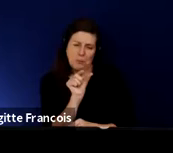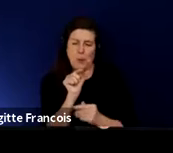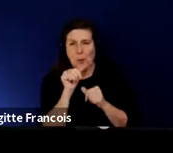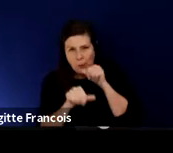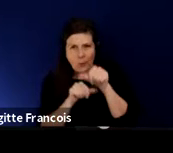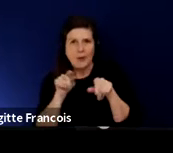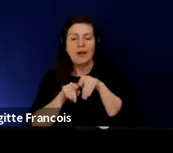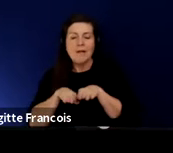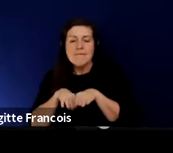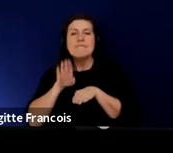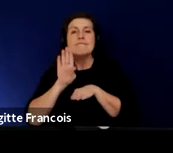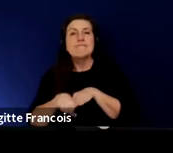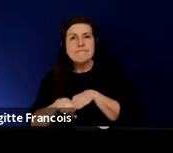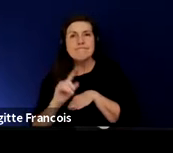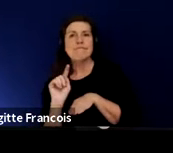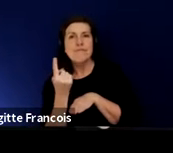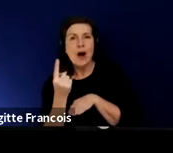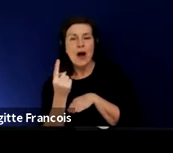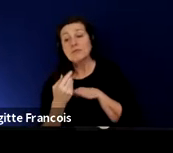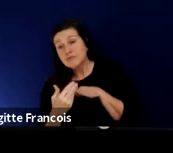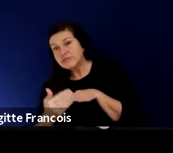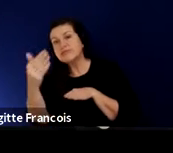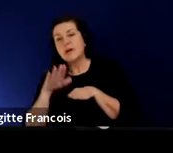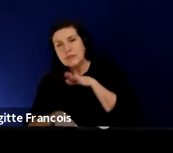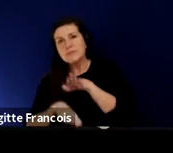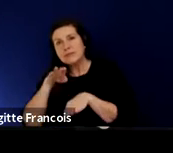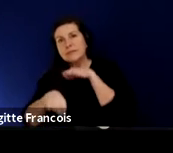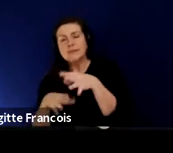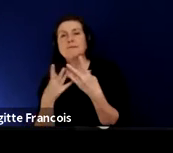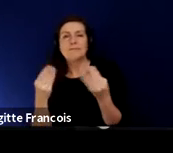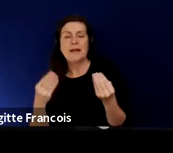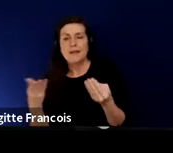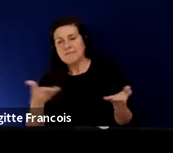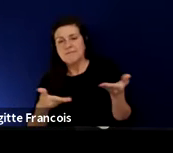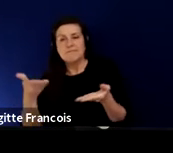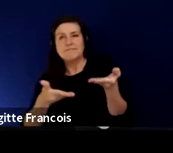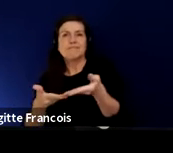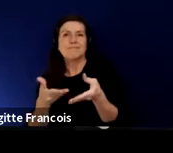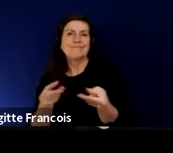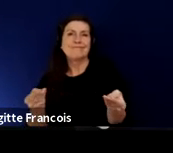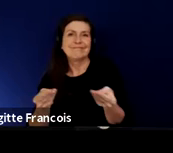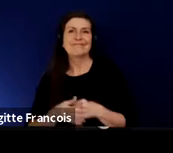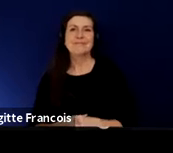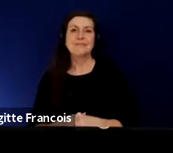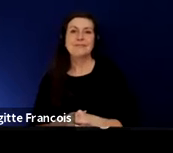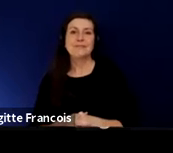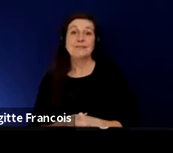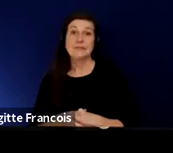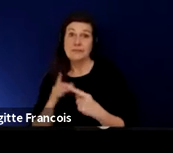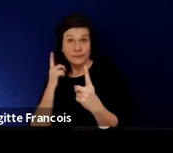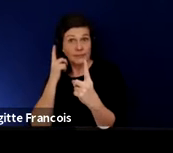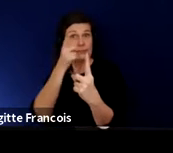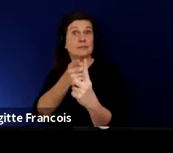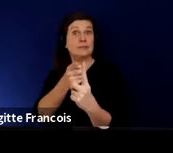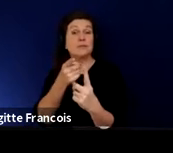step on many steps to provide maybe some part of the solution. Because the end goal of this is,